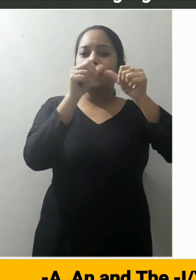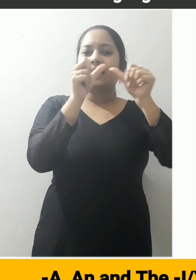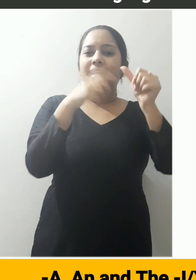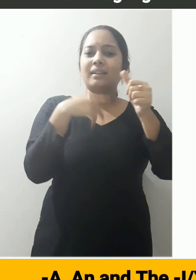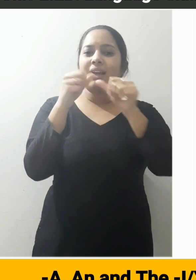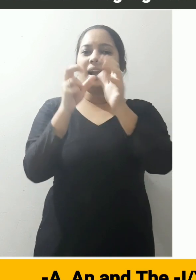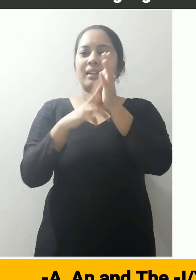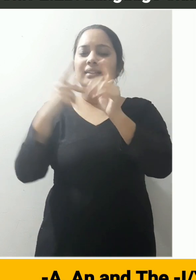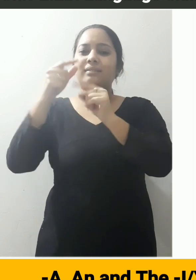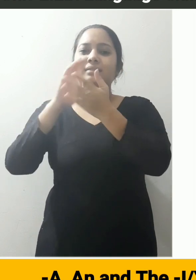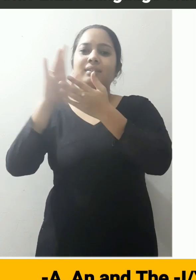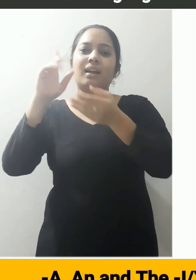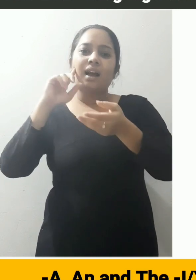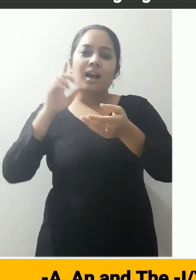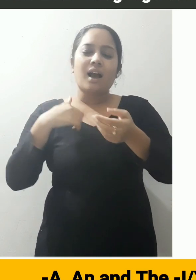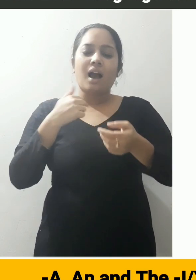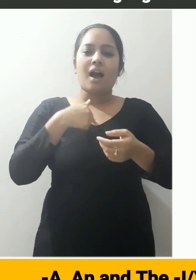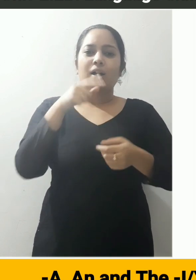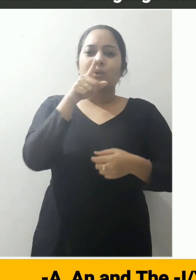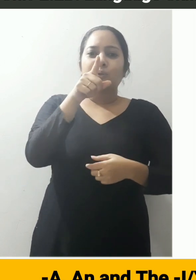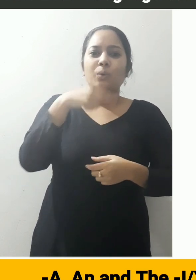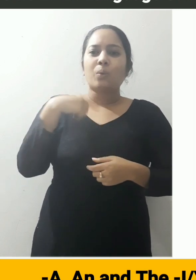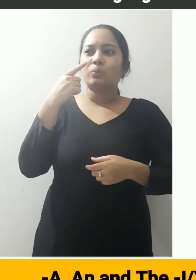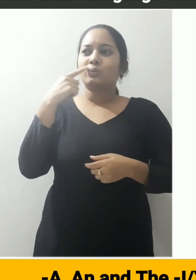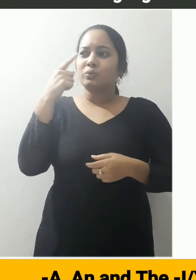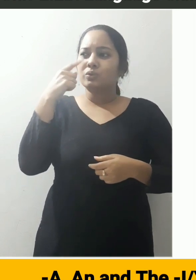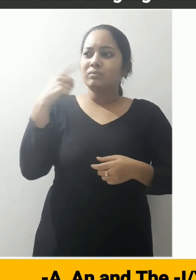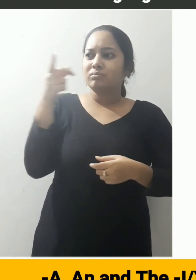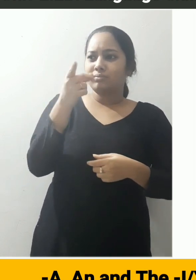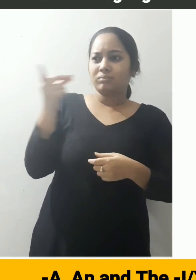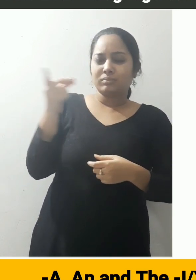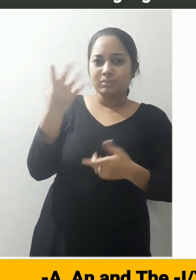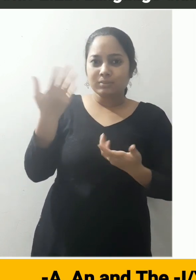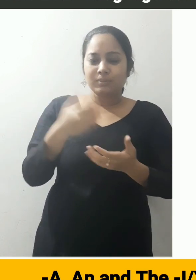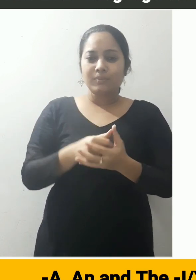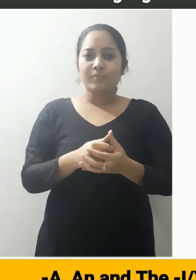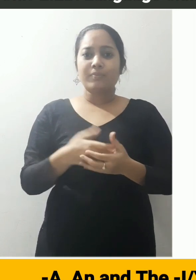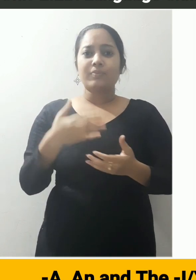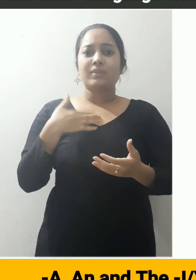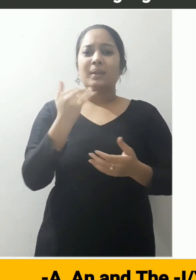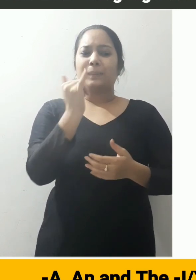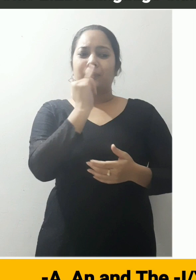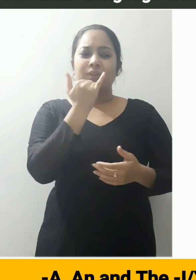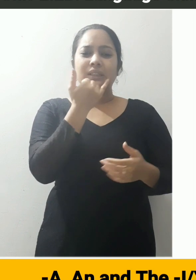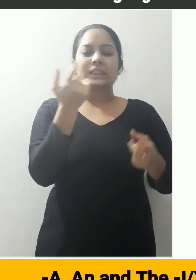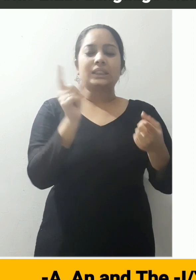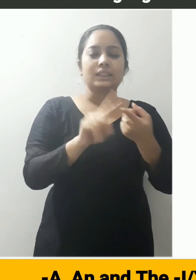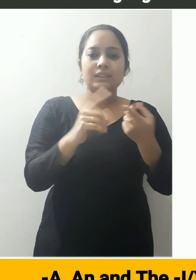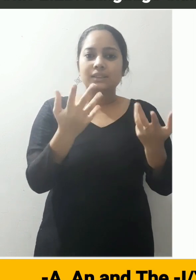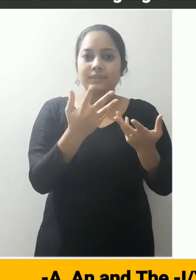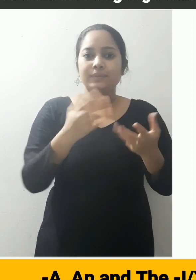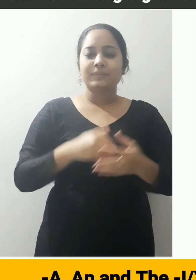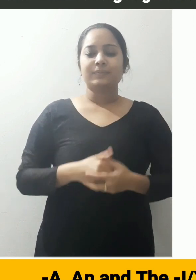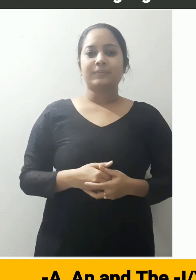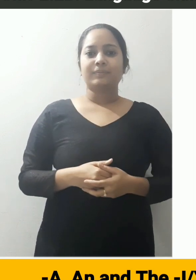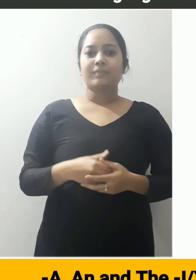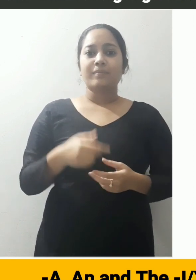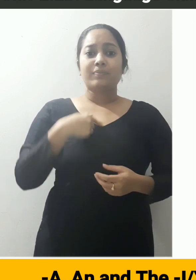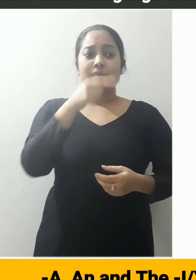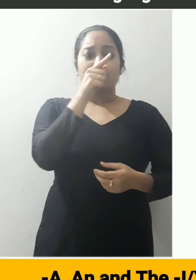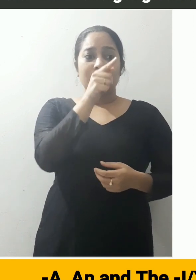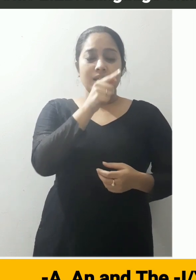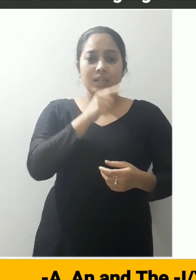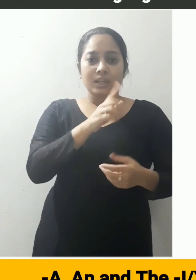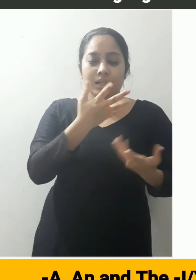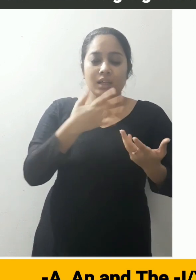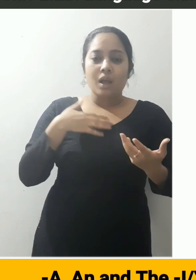and the, I, you, he, she, they, common mistakes, tips